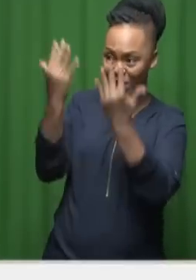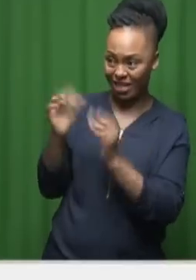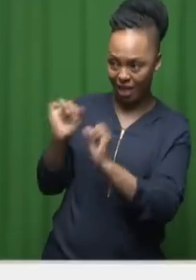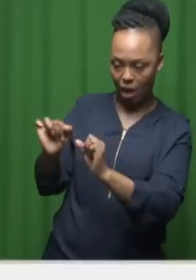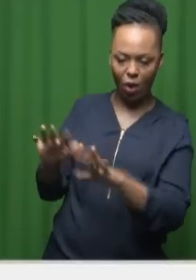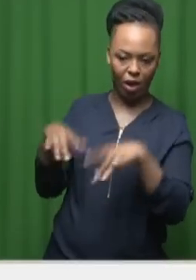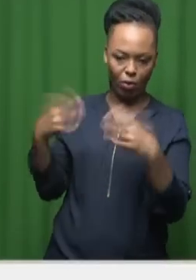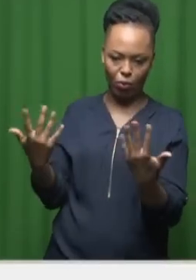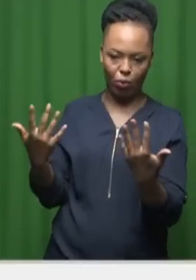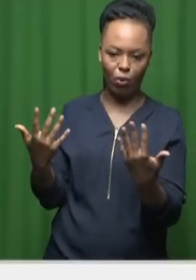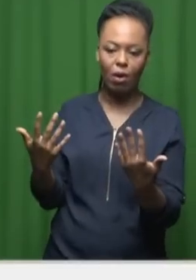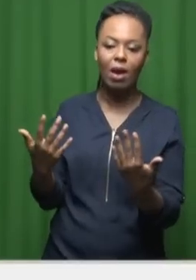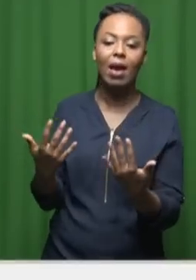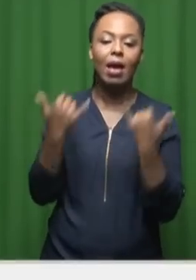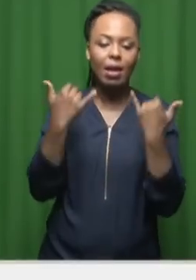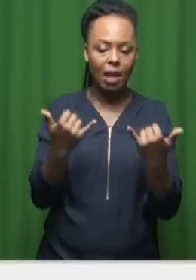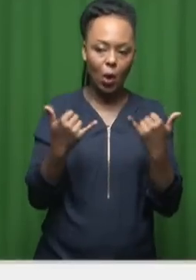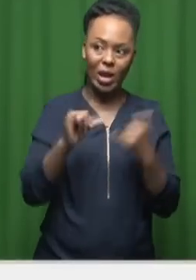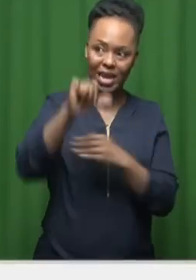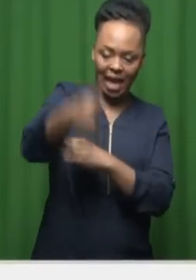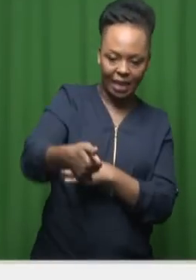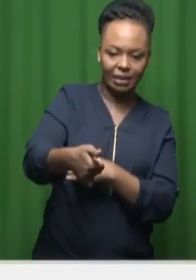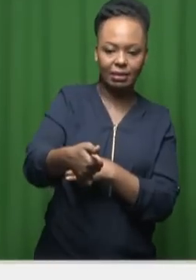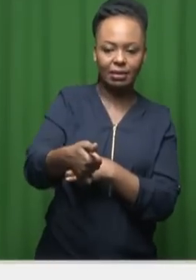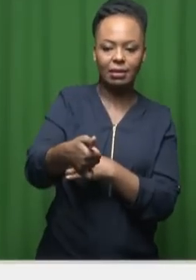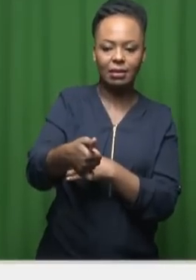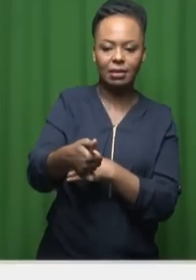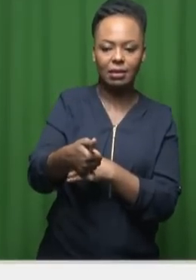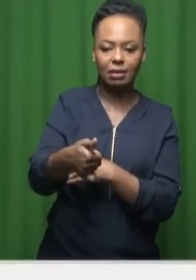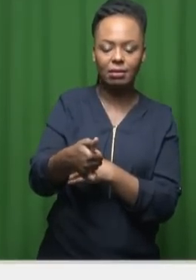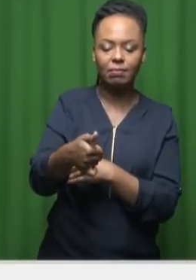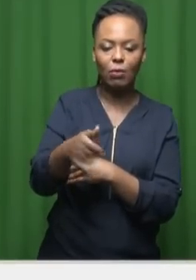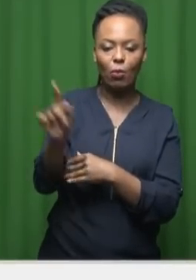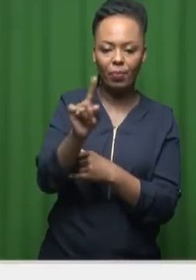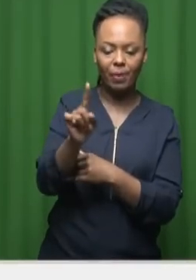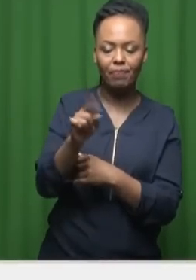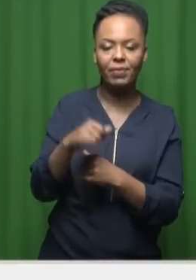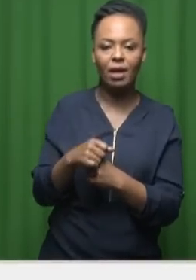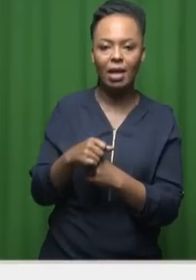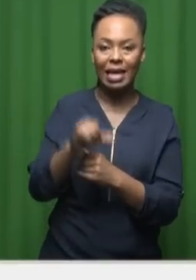So if we look at the next one, we'll see that actually